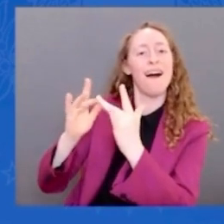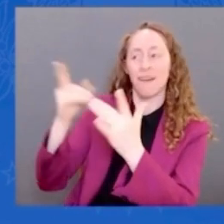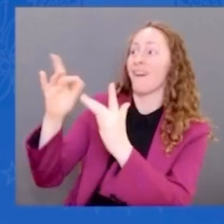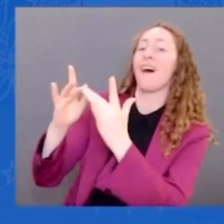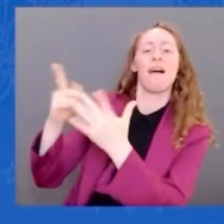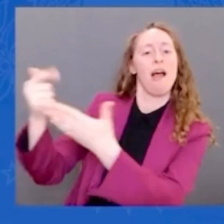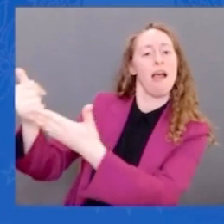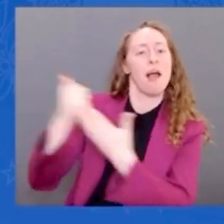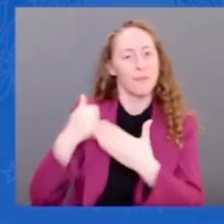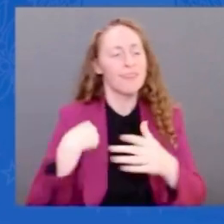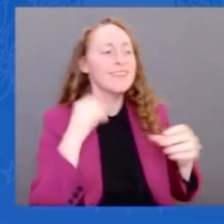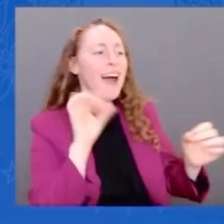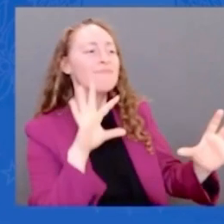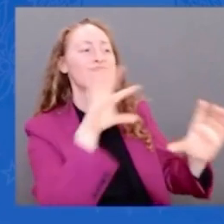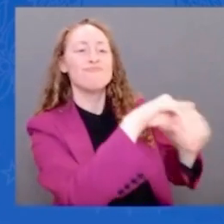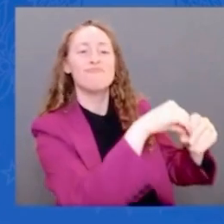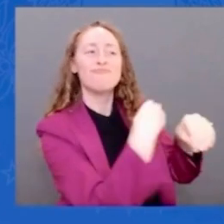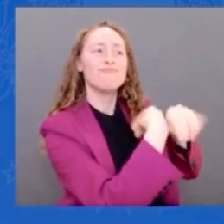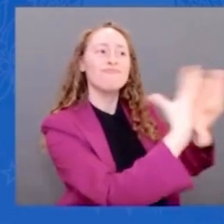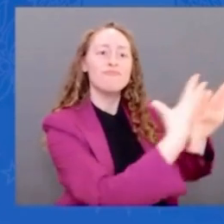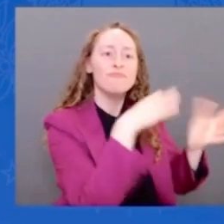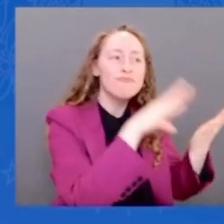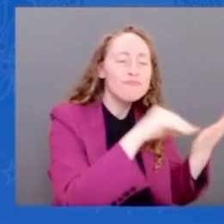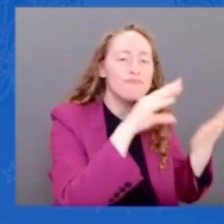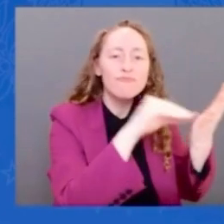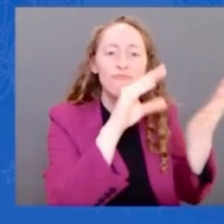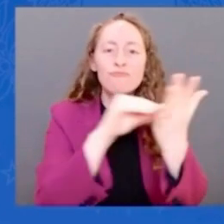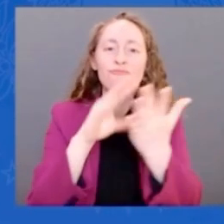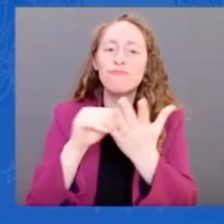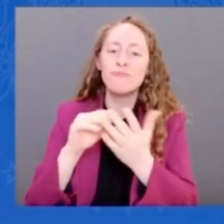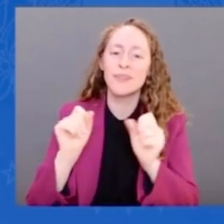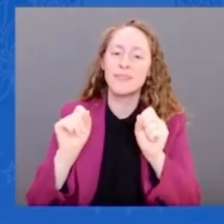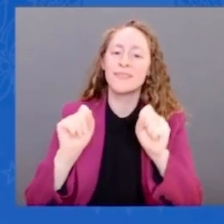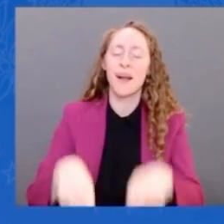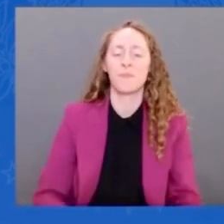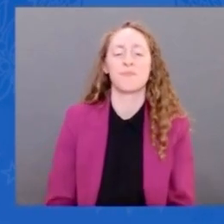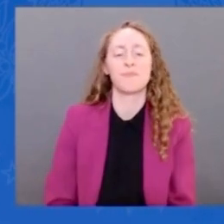entering Delaware State University this fall.